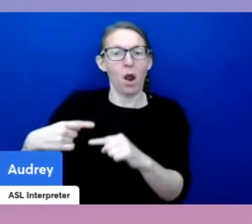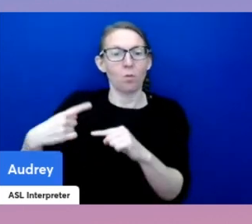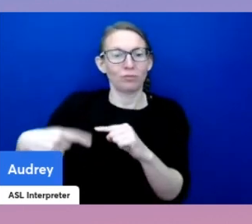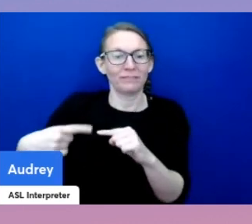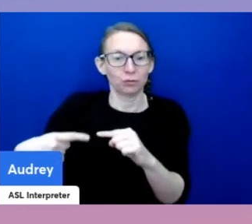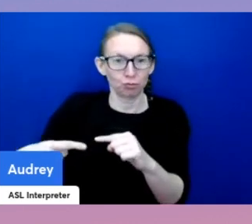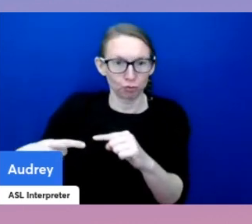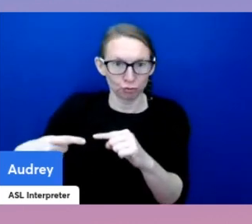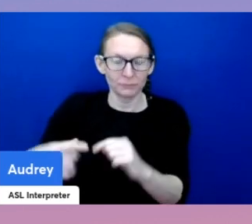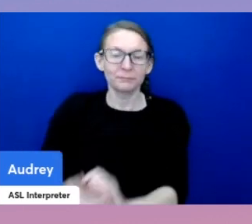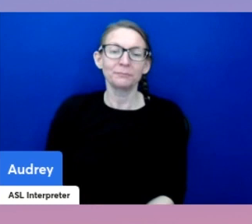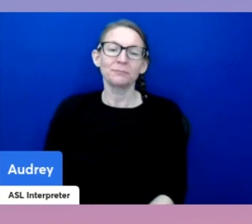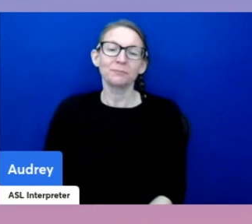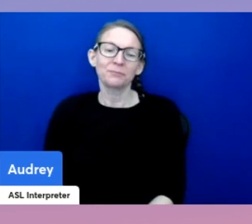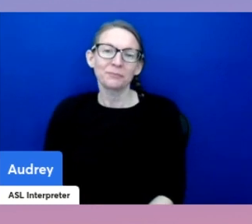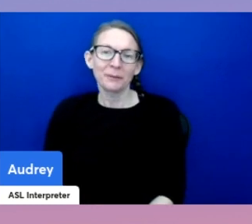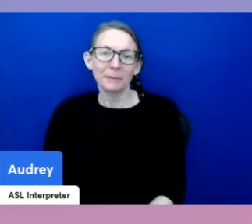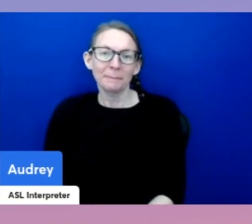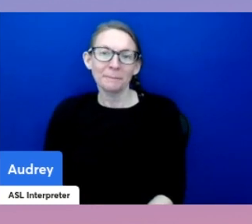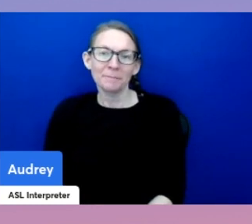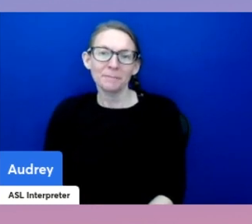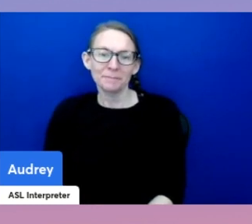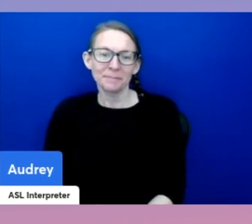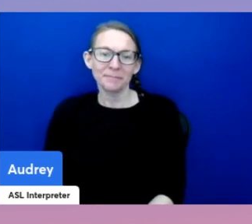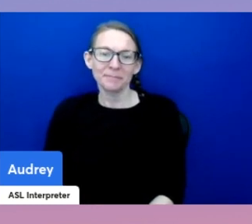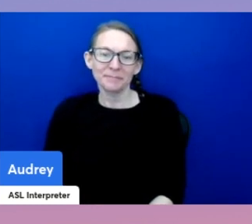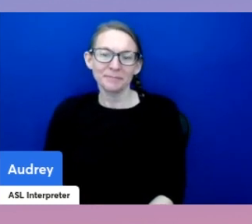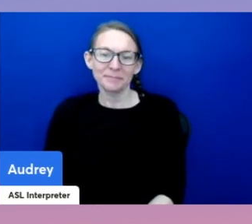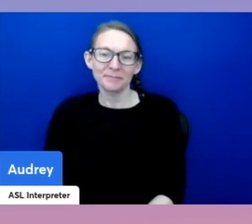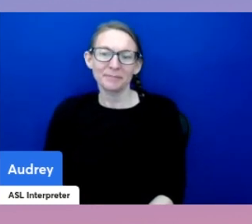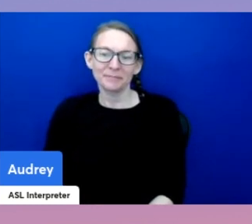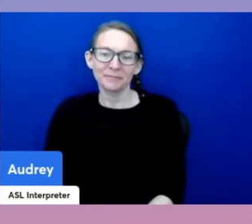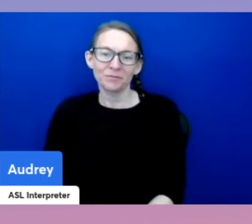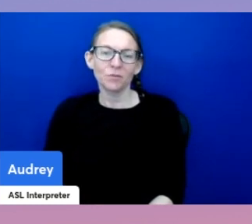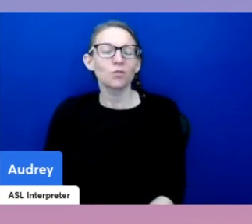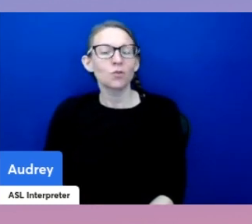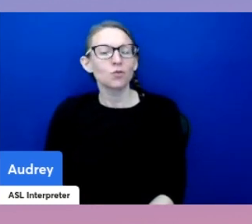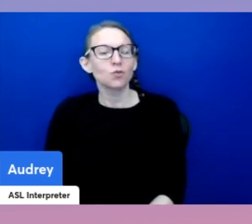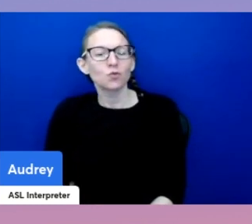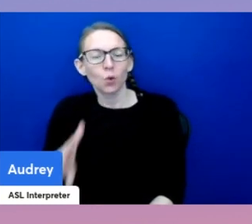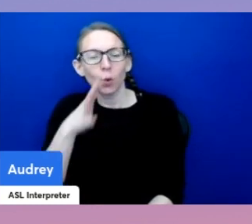So you will need the integration test.